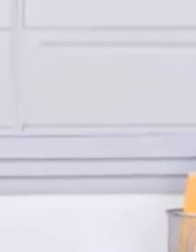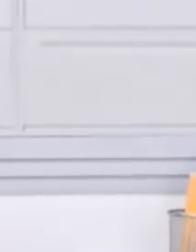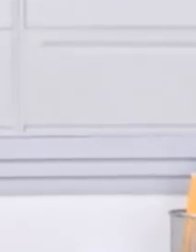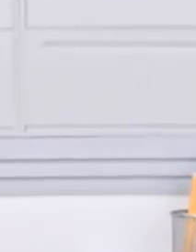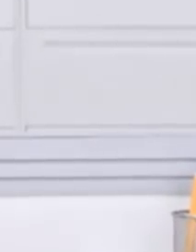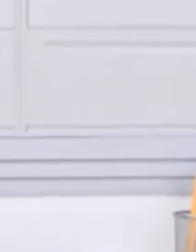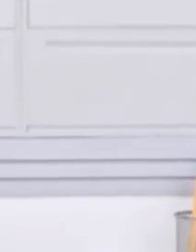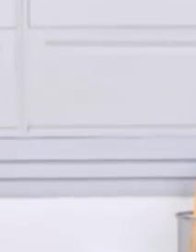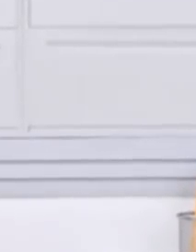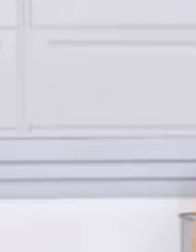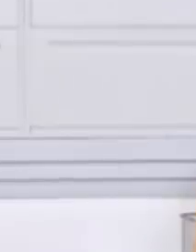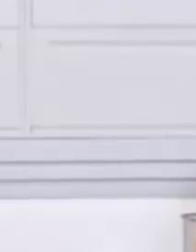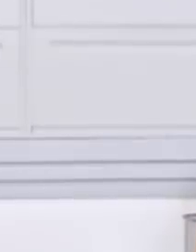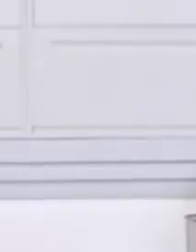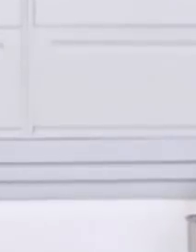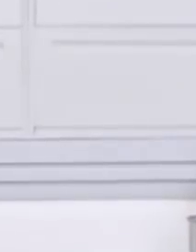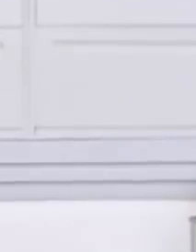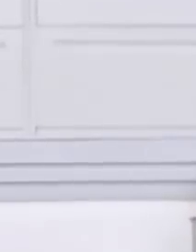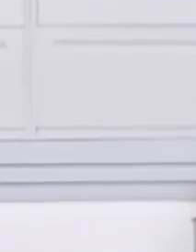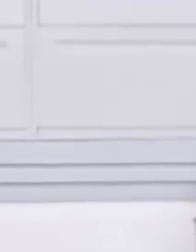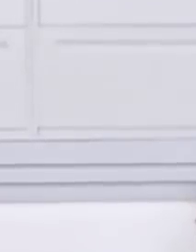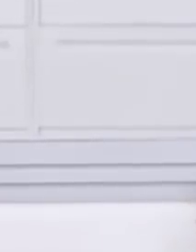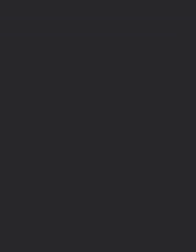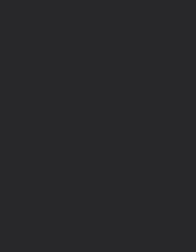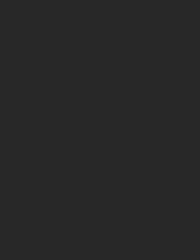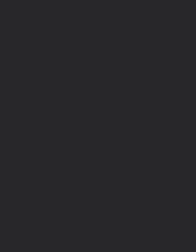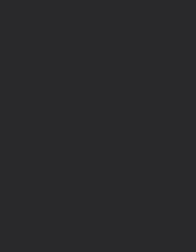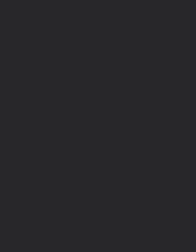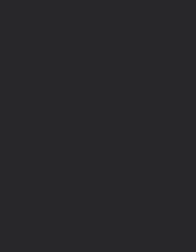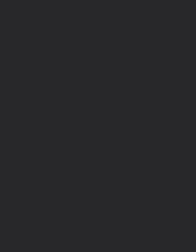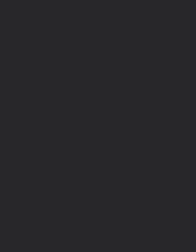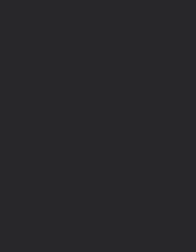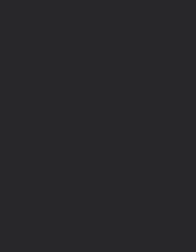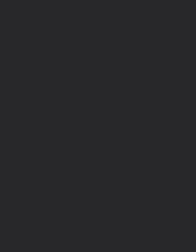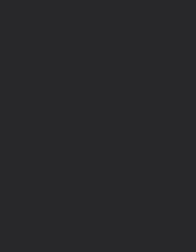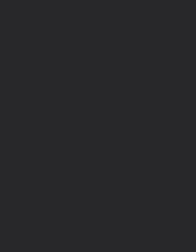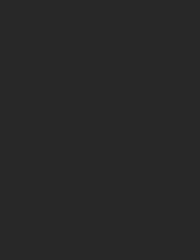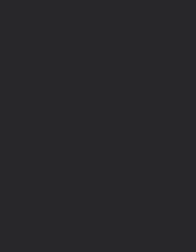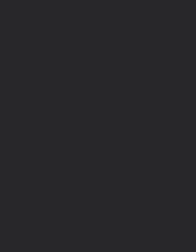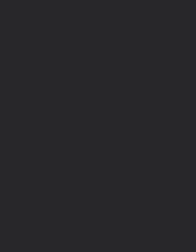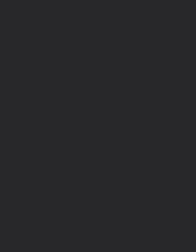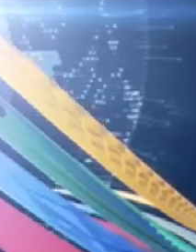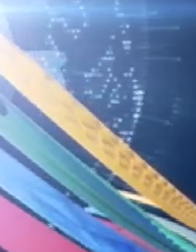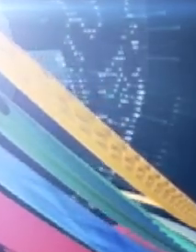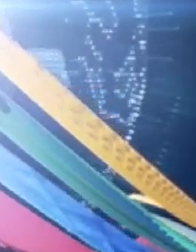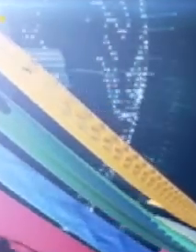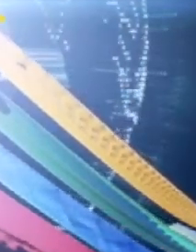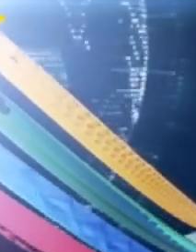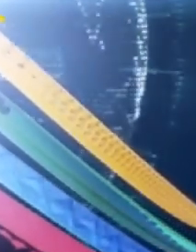human phones her back. No long forms, no on-hold music. That's real medical aid. Exciting.